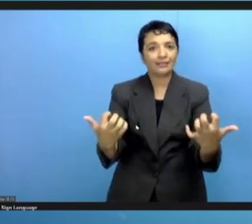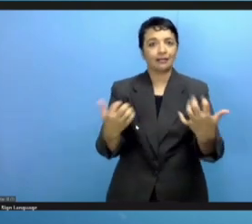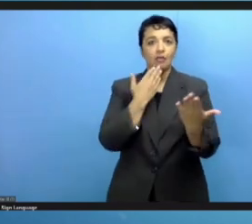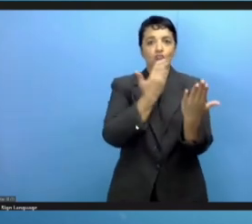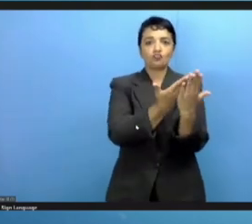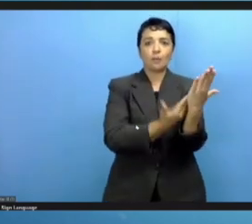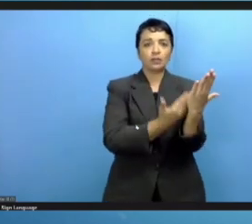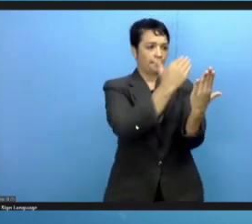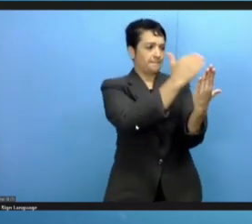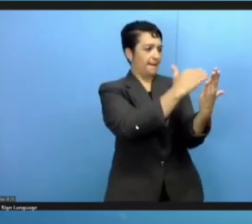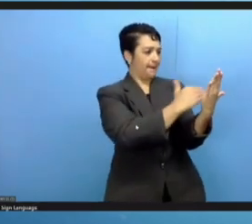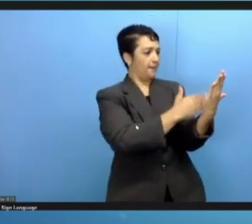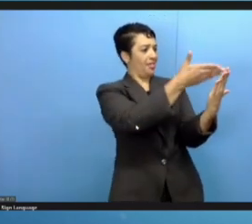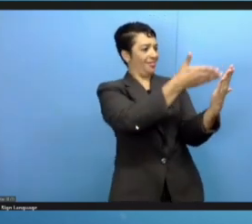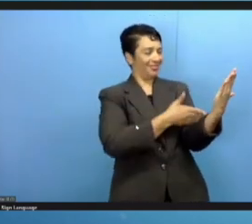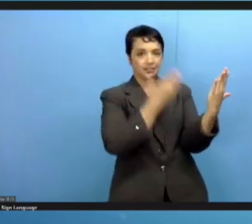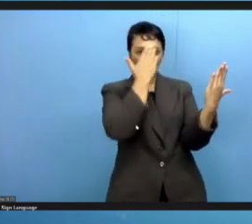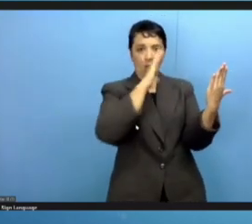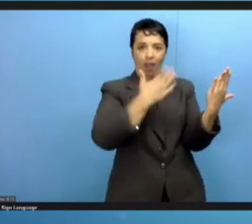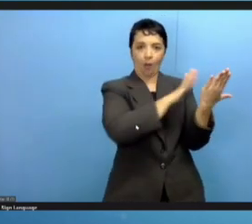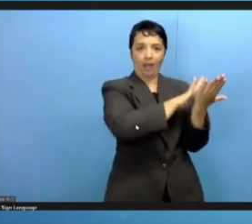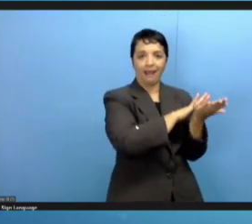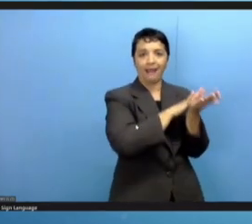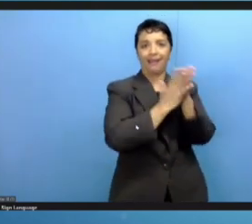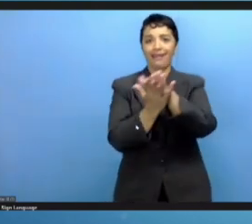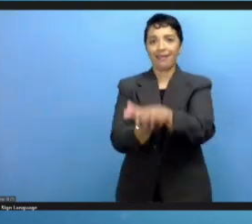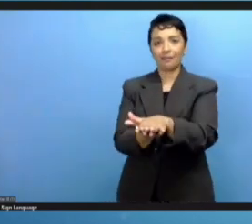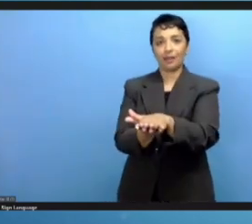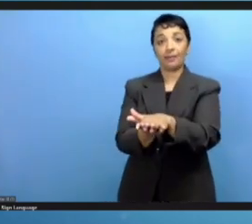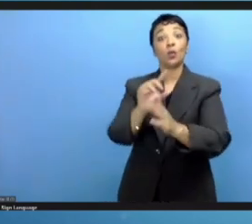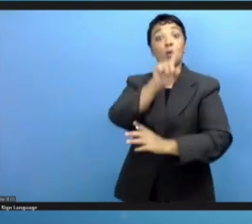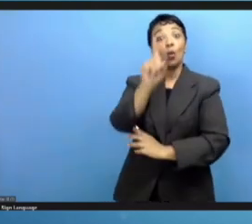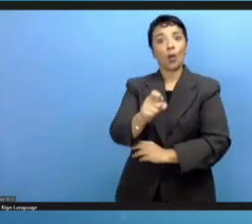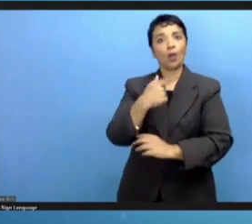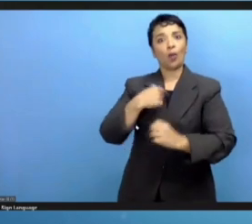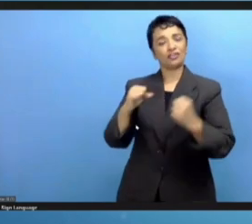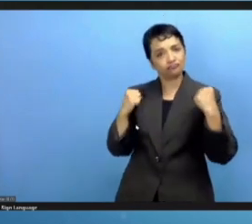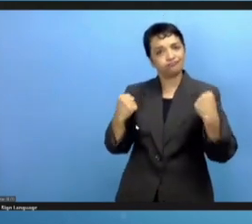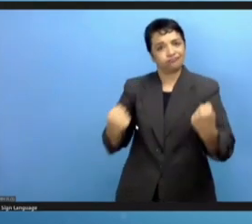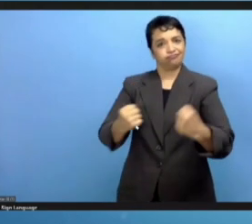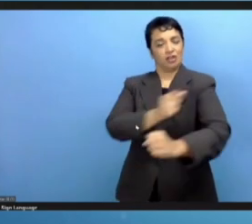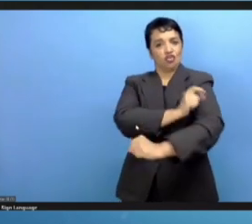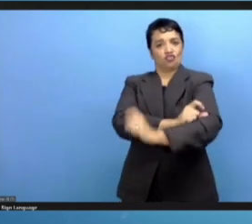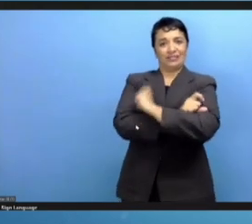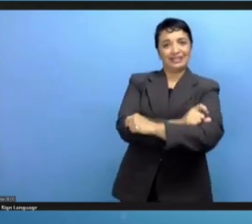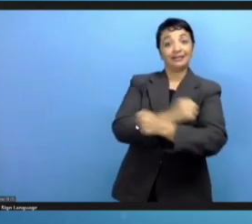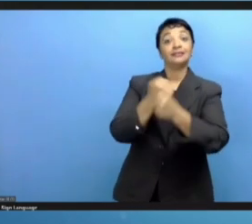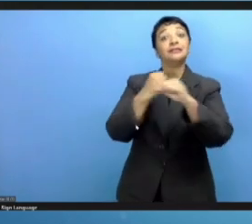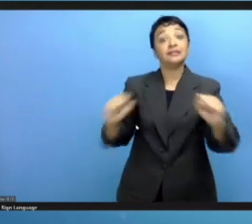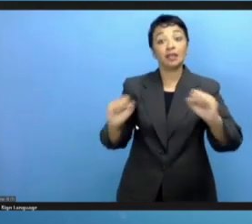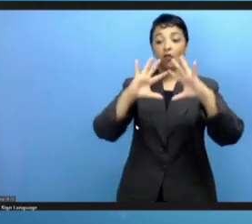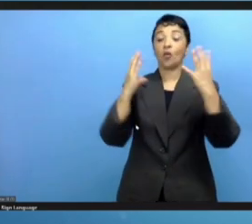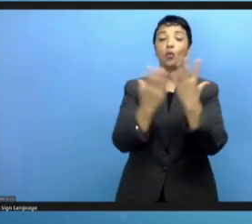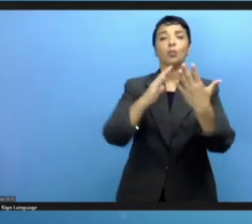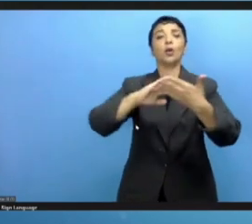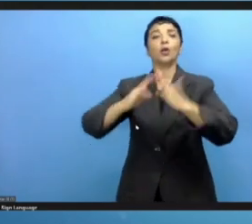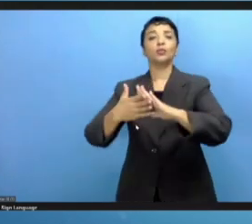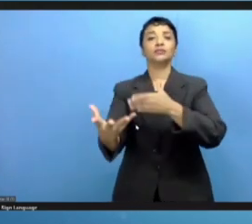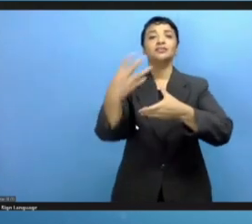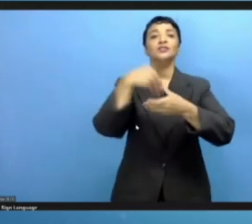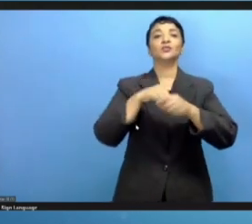ensure we create the resilient, safe, and inclusive global community we all want. I